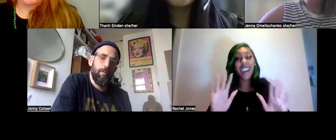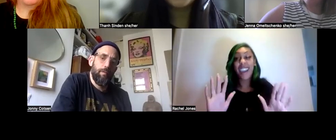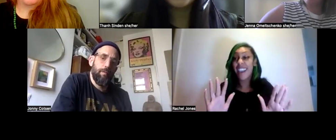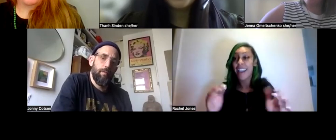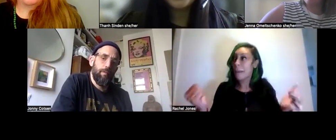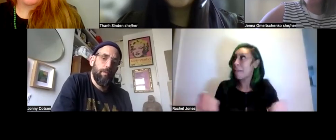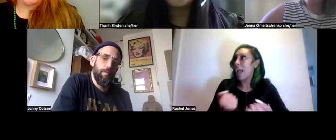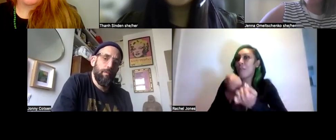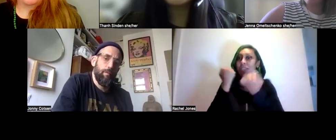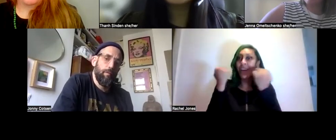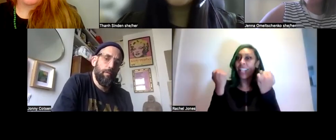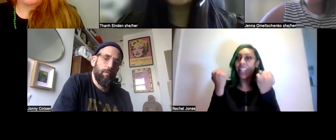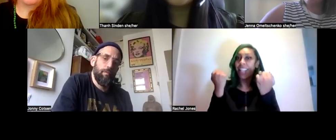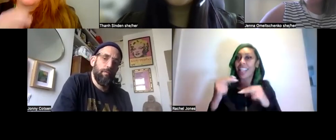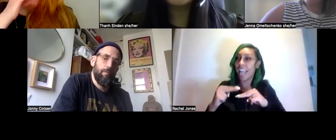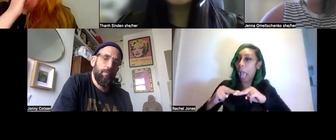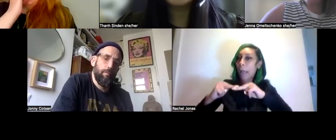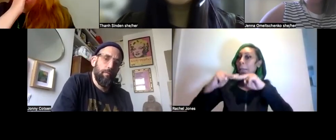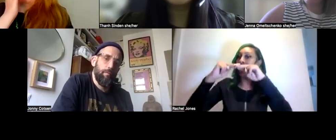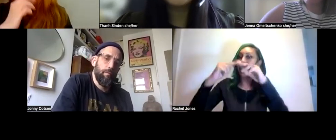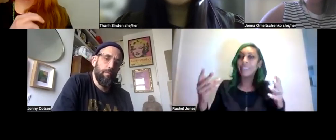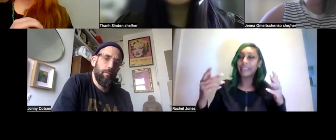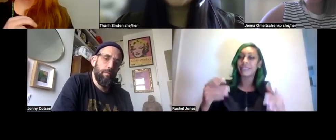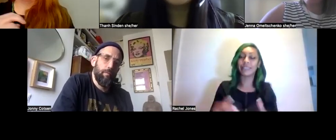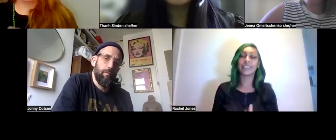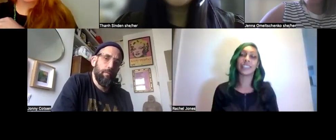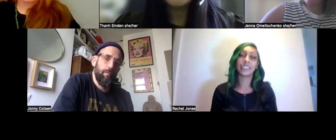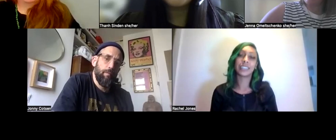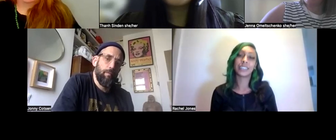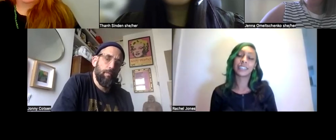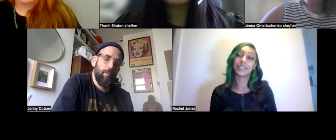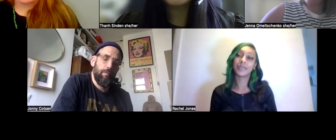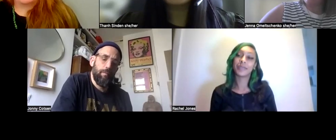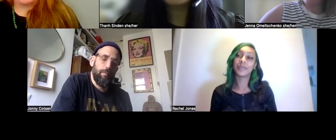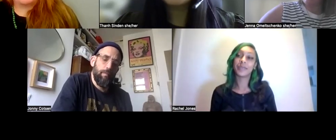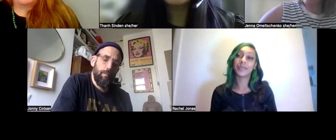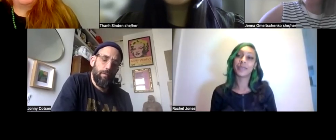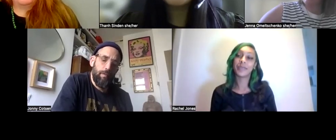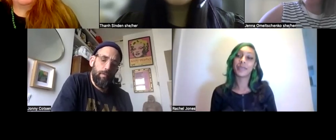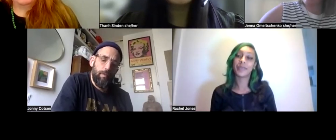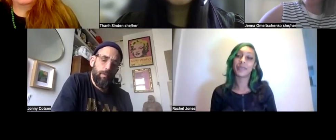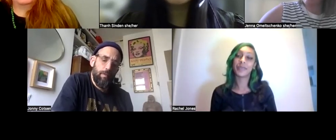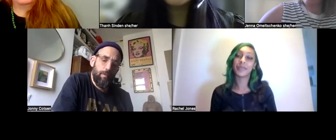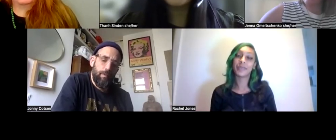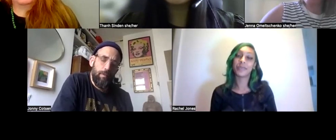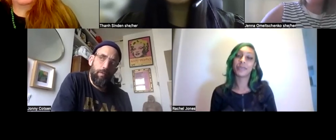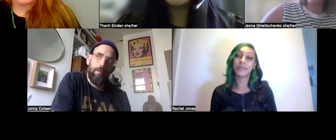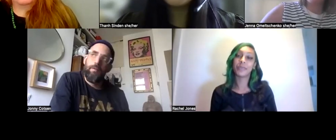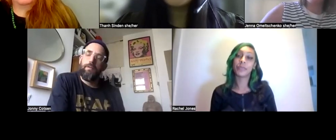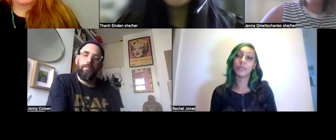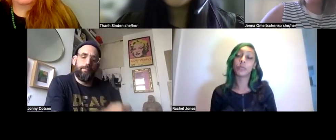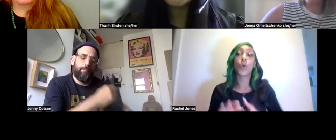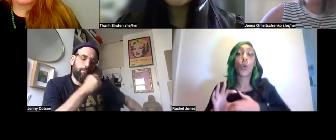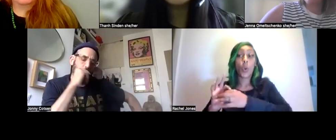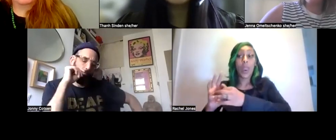and uplifting. And what we've seen in terms of the change that we've made is that actually as a collective